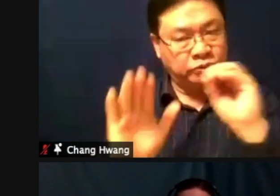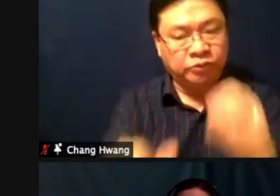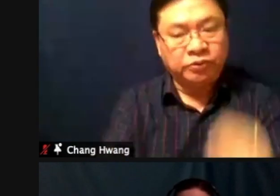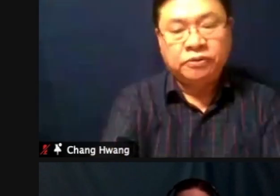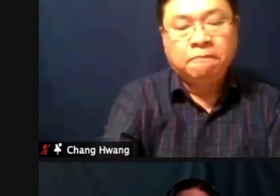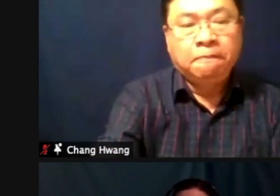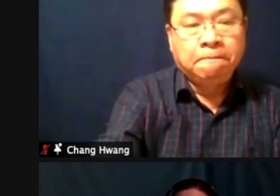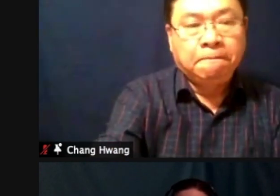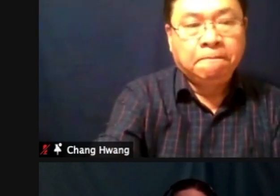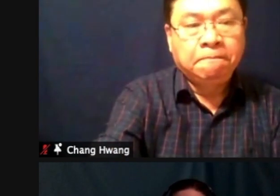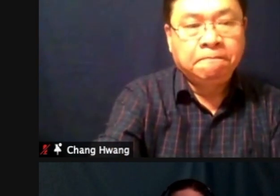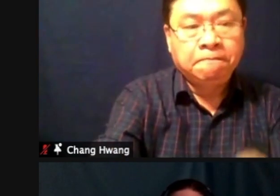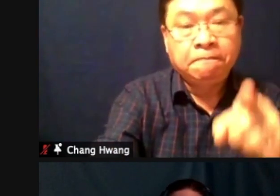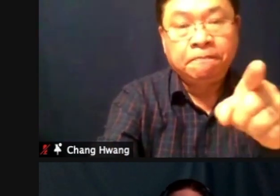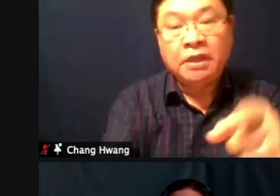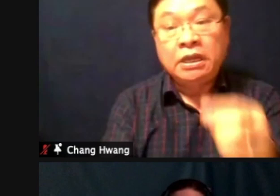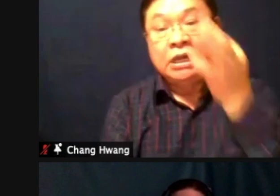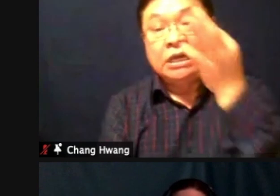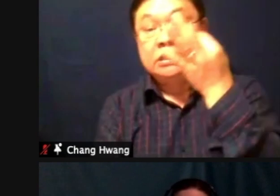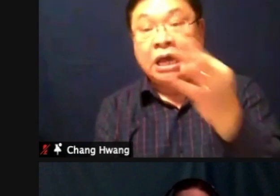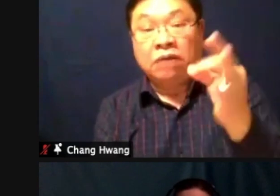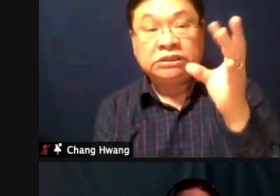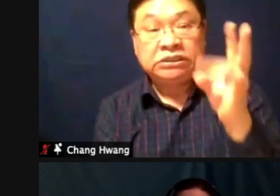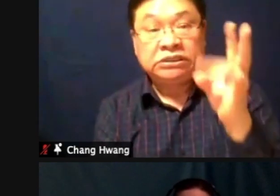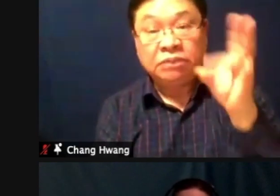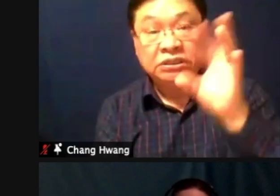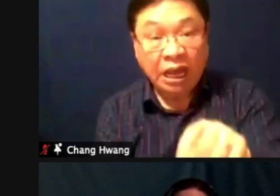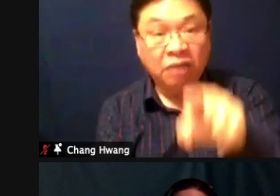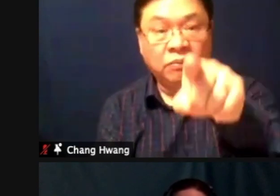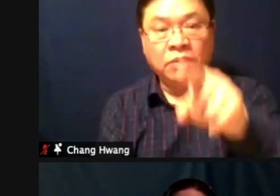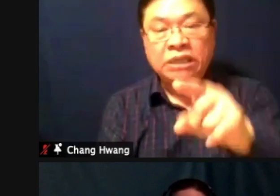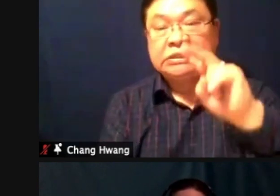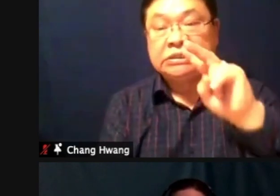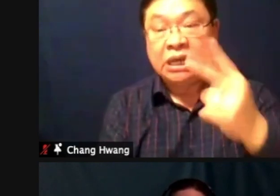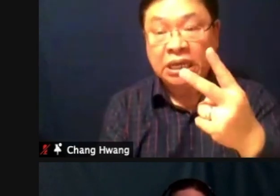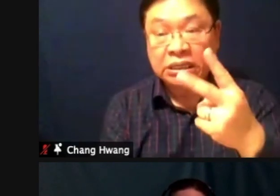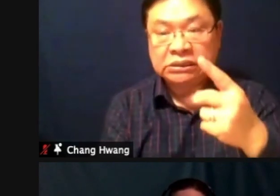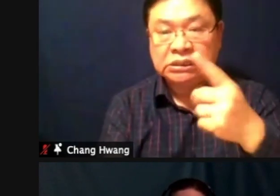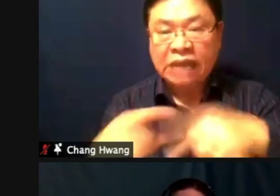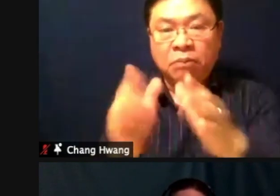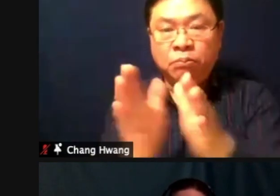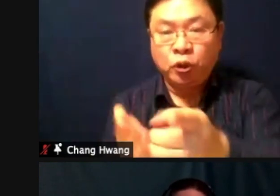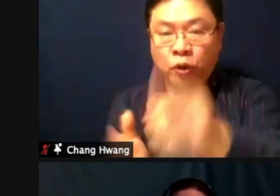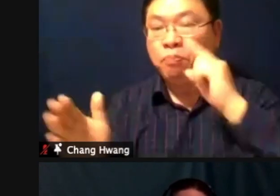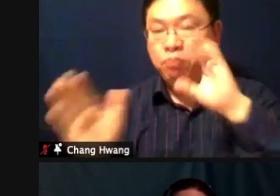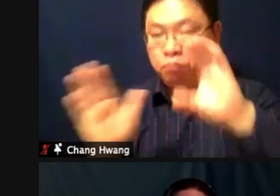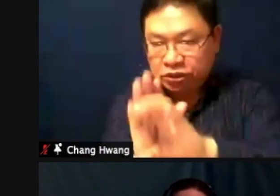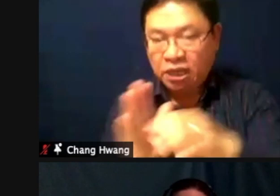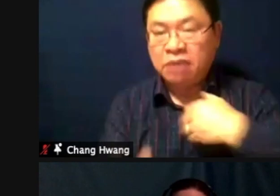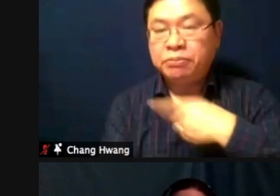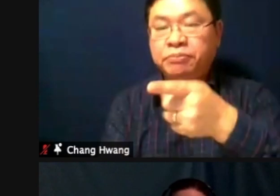help standardize some signs would be beneficial. Again, no pictures until we get to